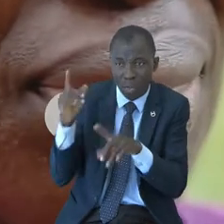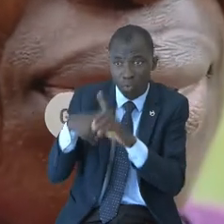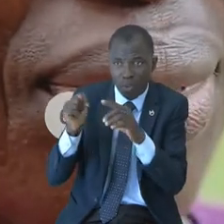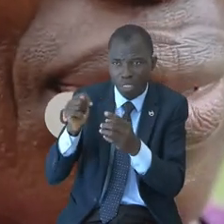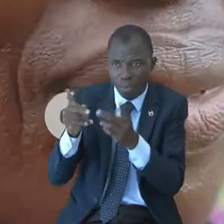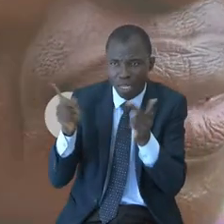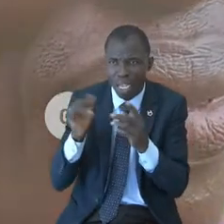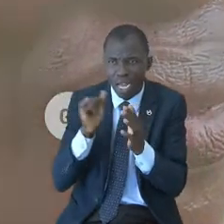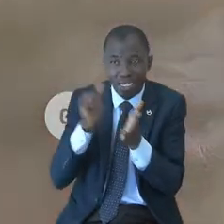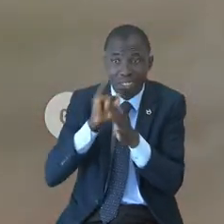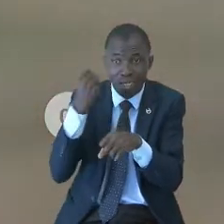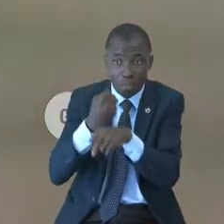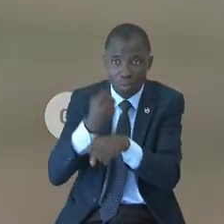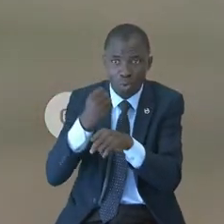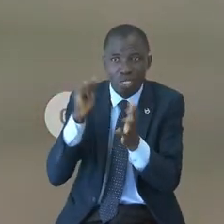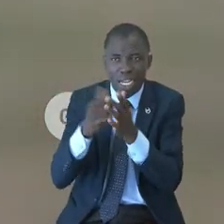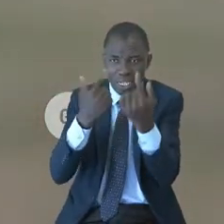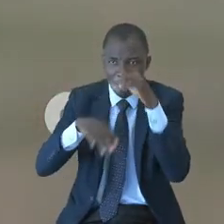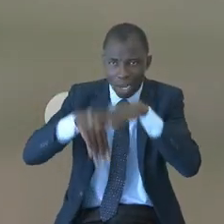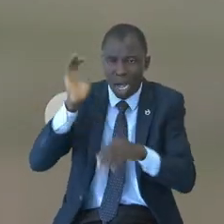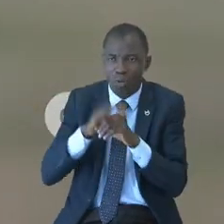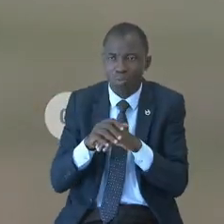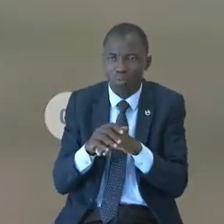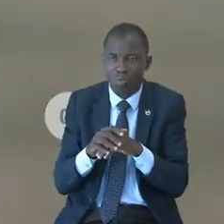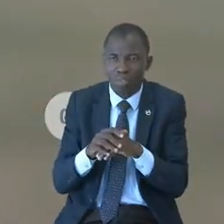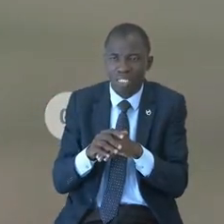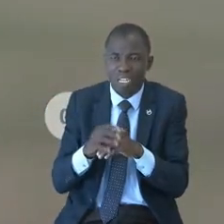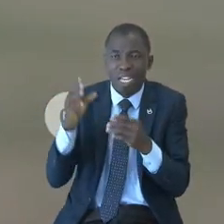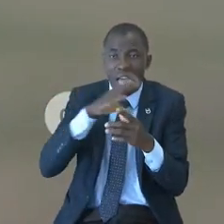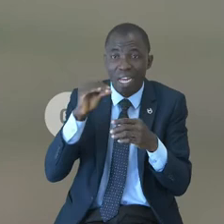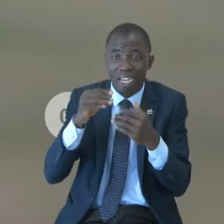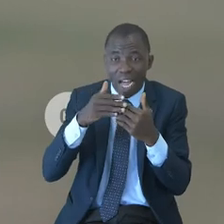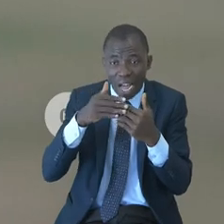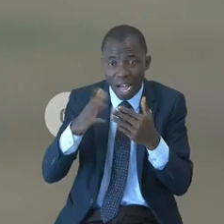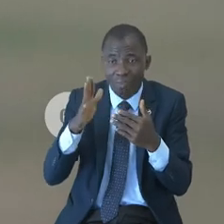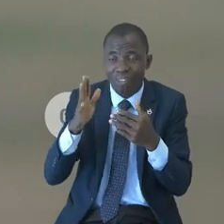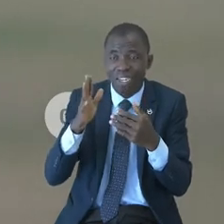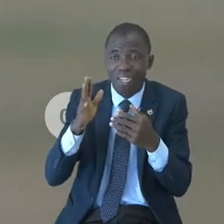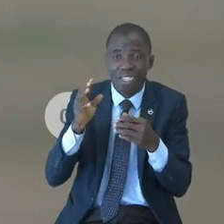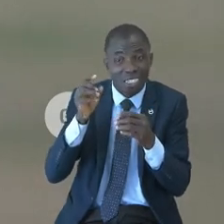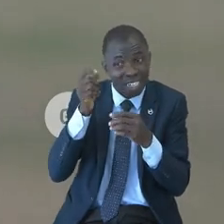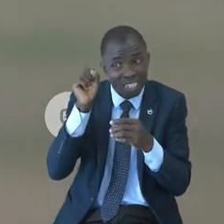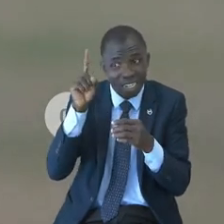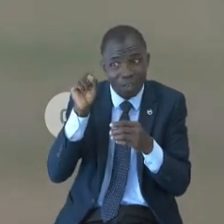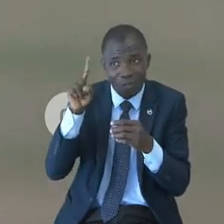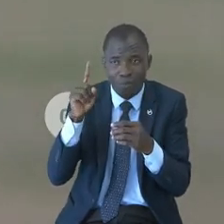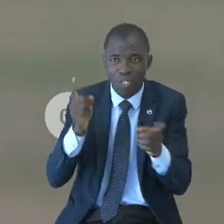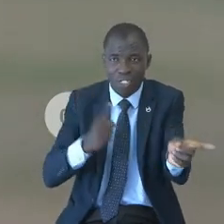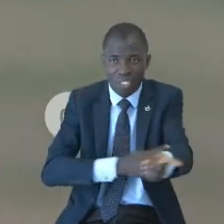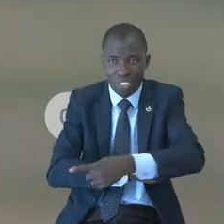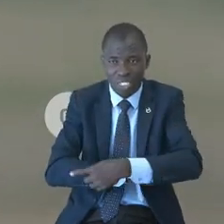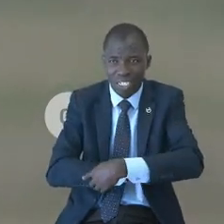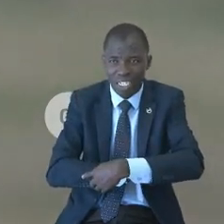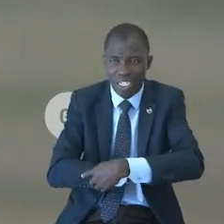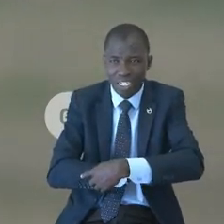Then, after this first bone, 11 days to the next month crusade, I saw another bone